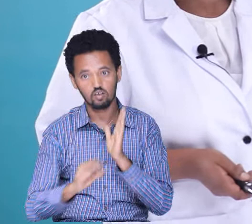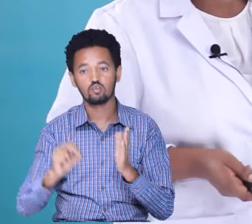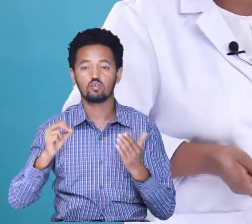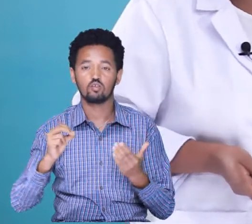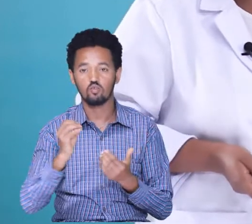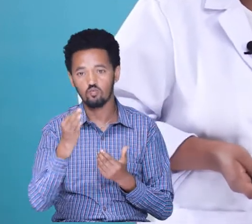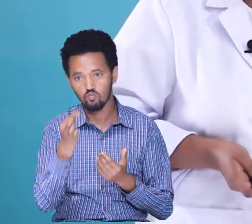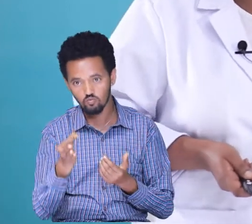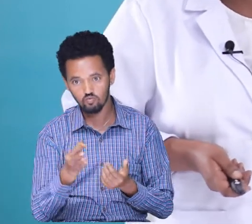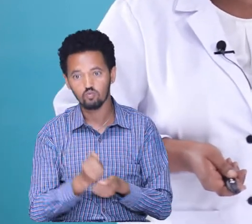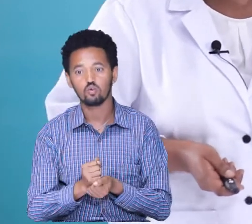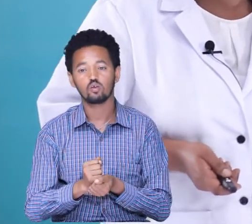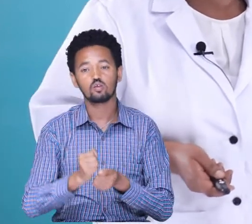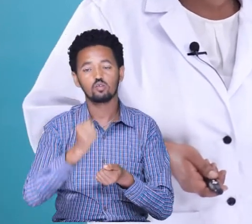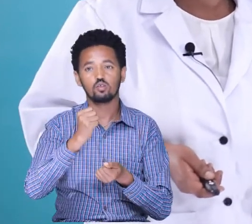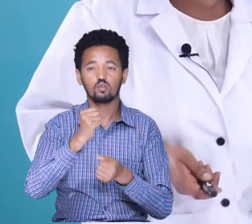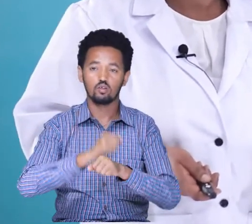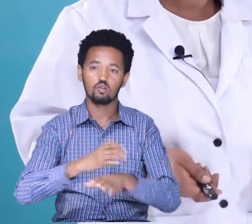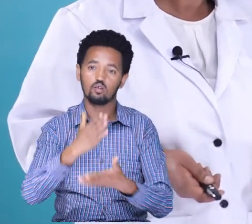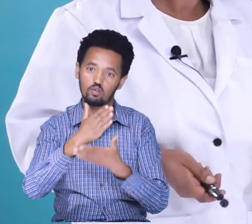altitude and latitudinal location.